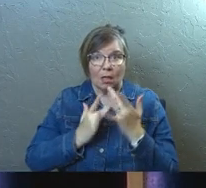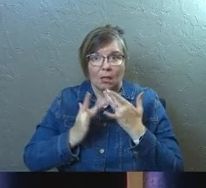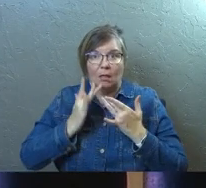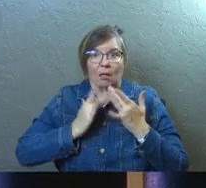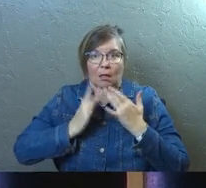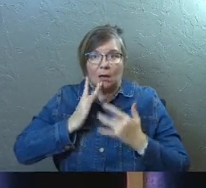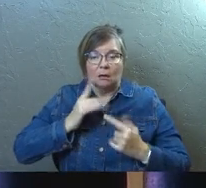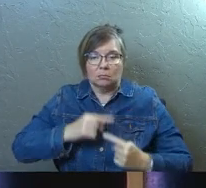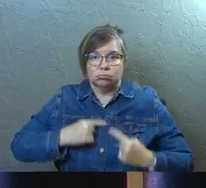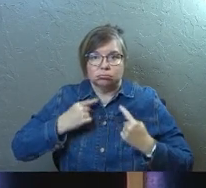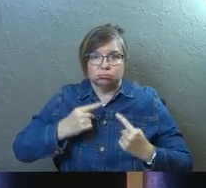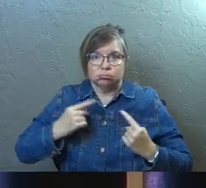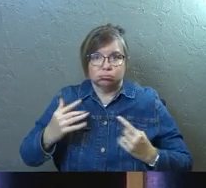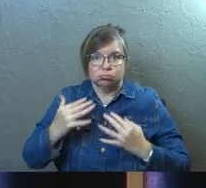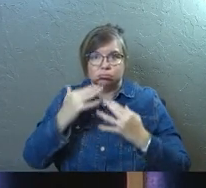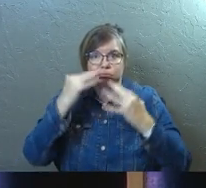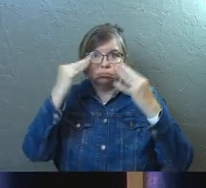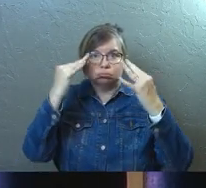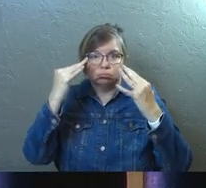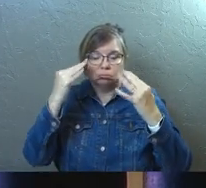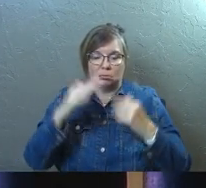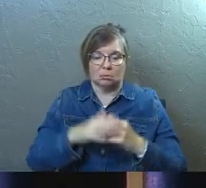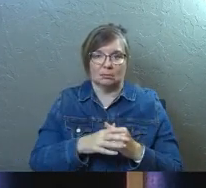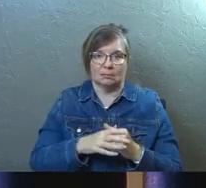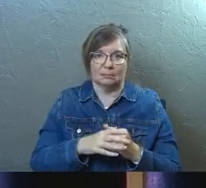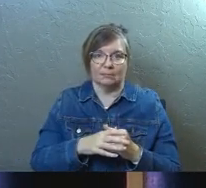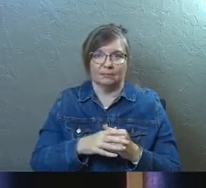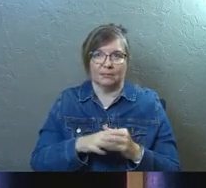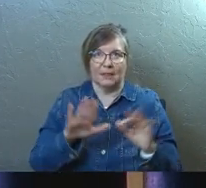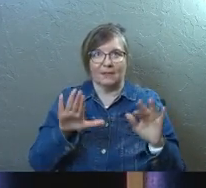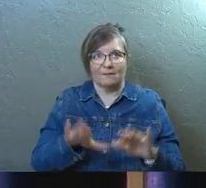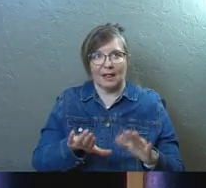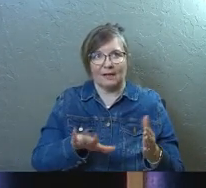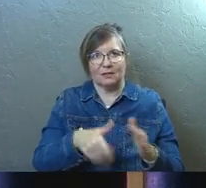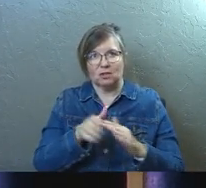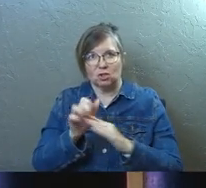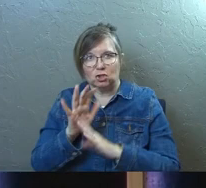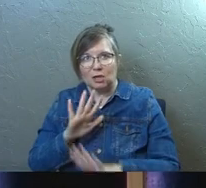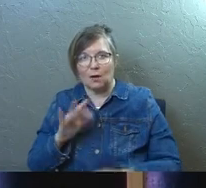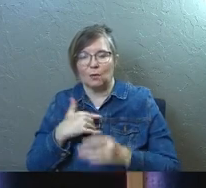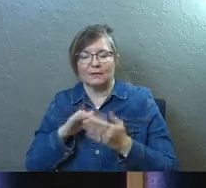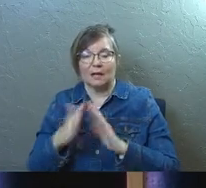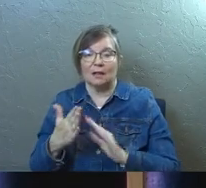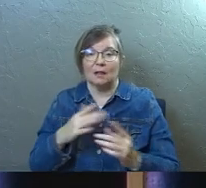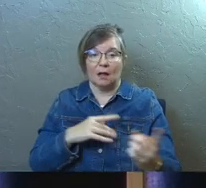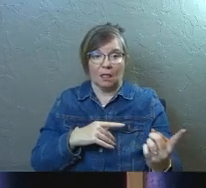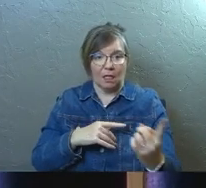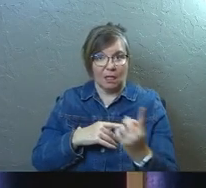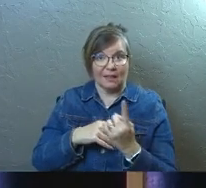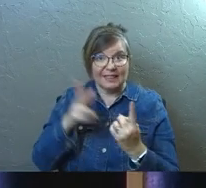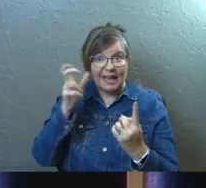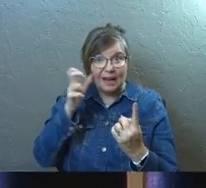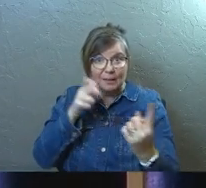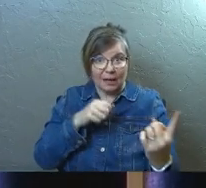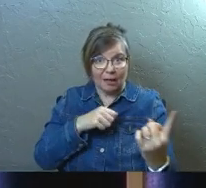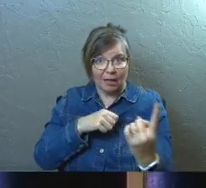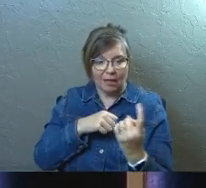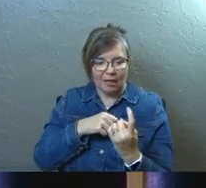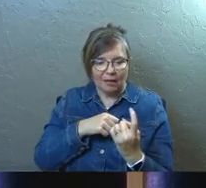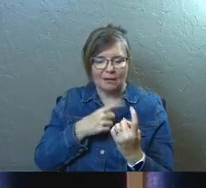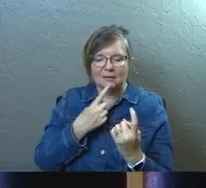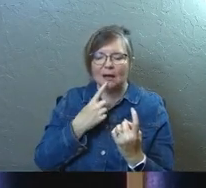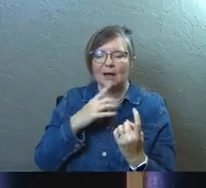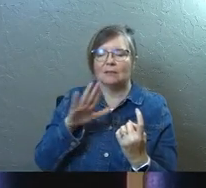of the valley of death. Valley of the shadow of death. I switched it. The enemy comes to you while you're in the midst of it